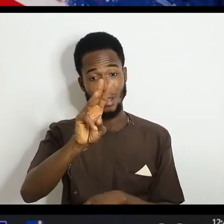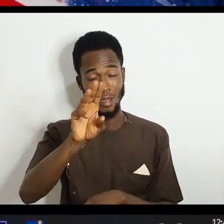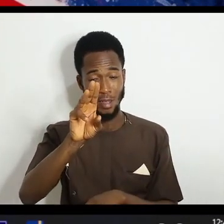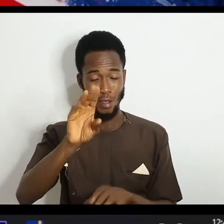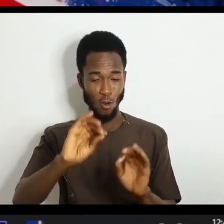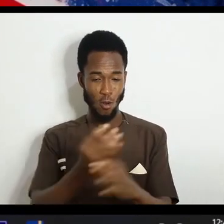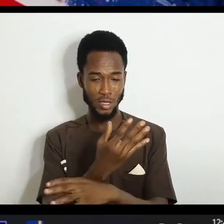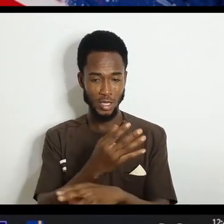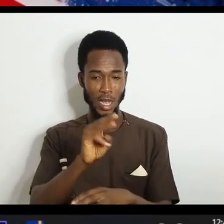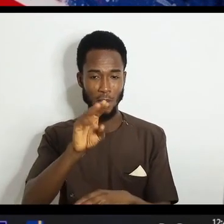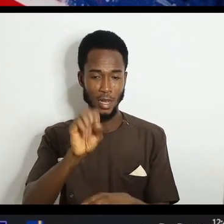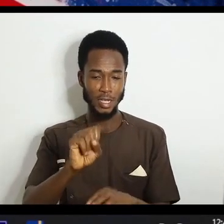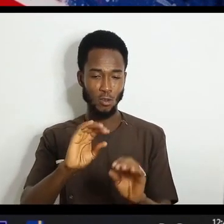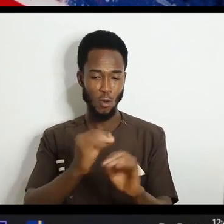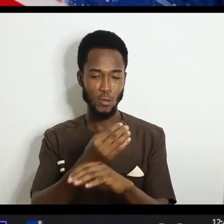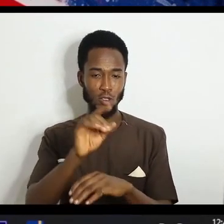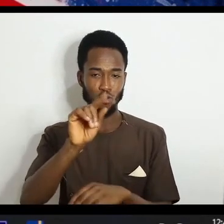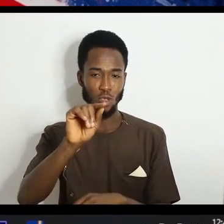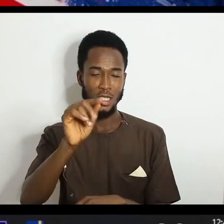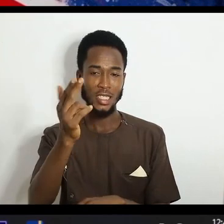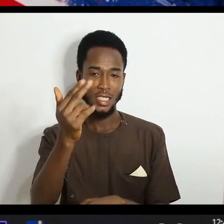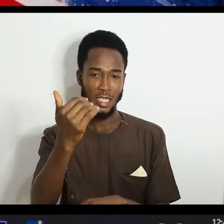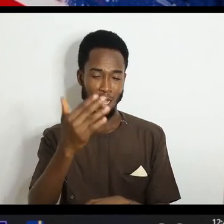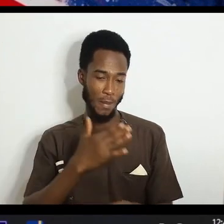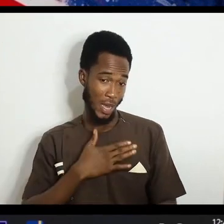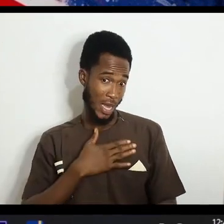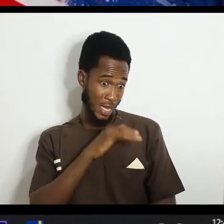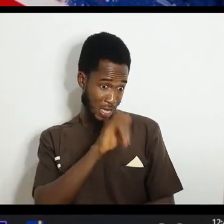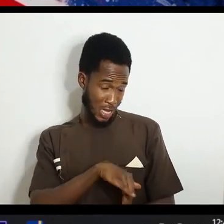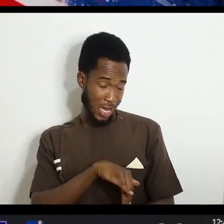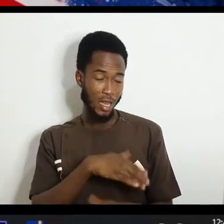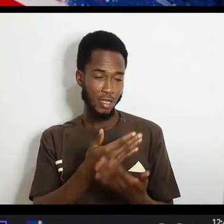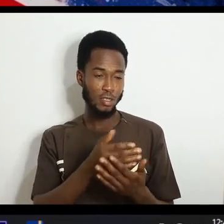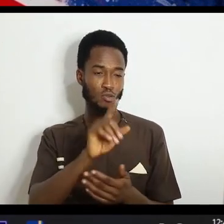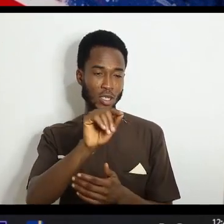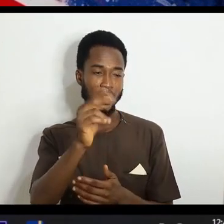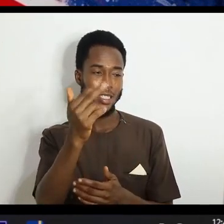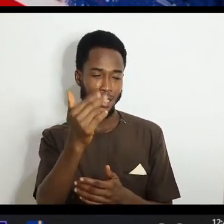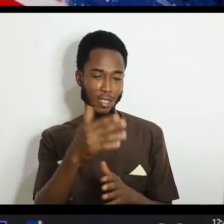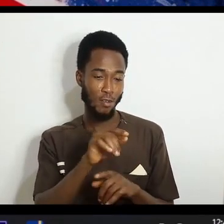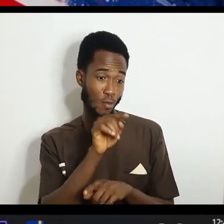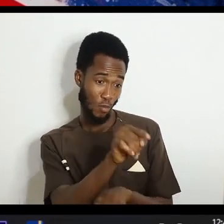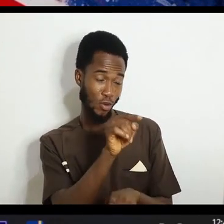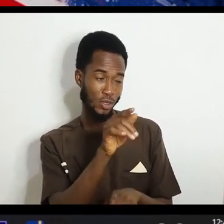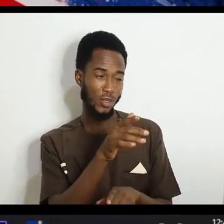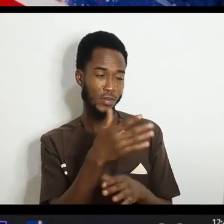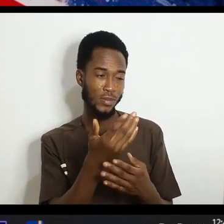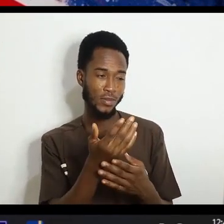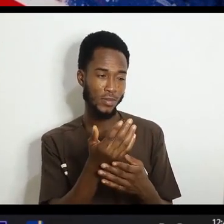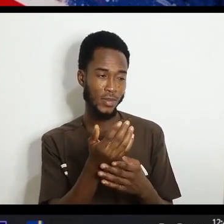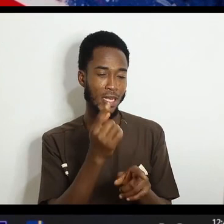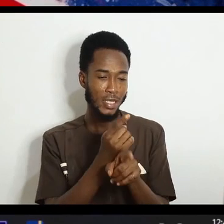Microsoft Office 2013. Mine is 2013, so you see 2013. Then you click it and